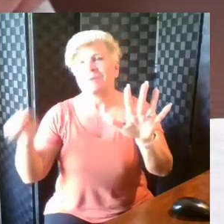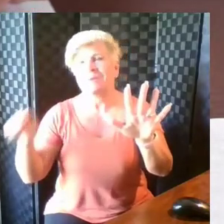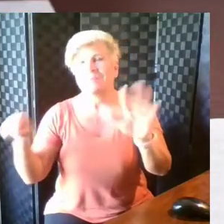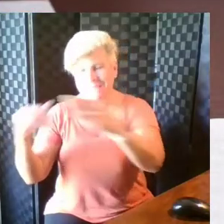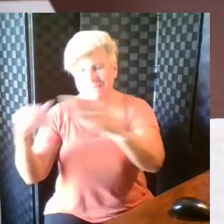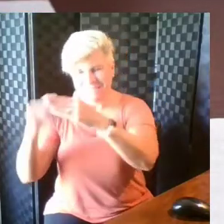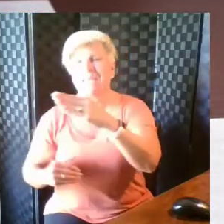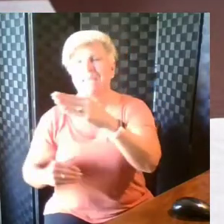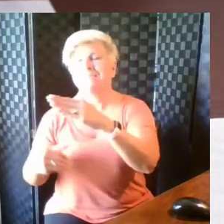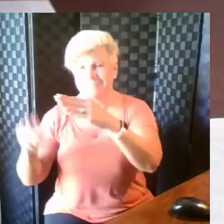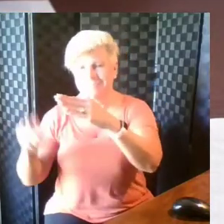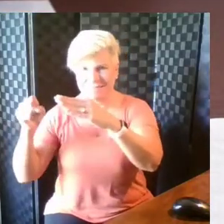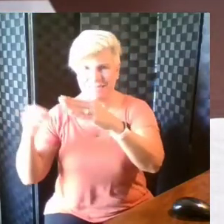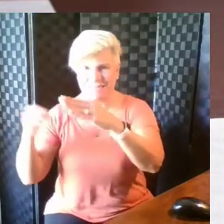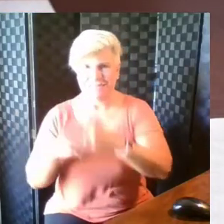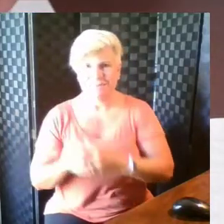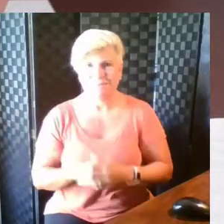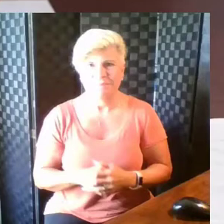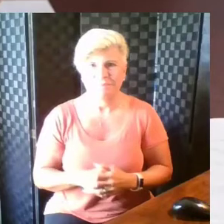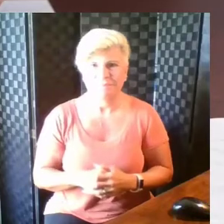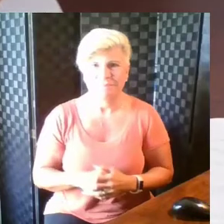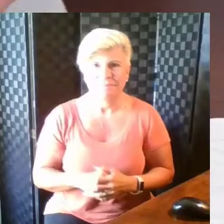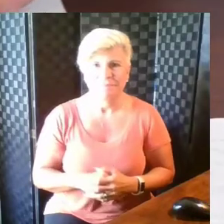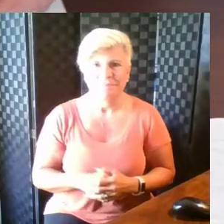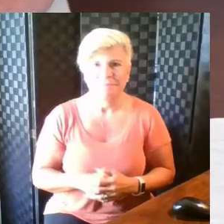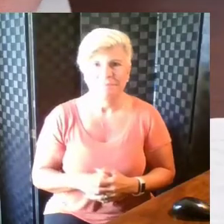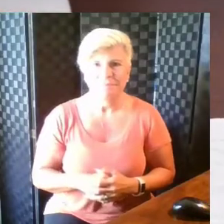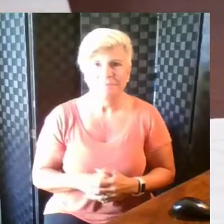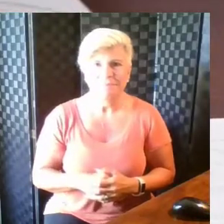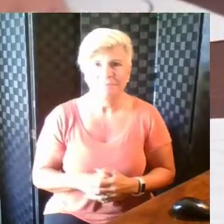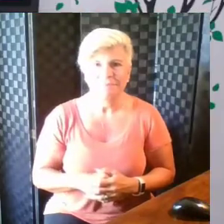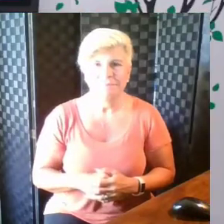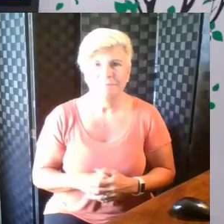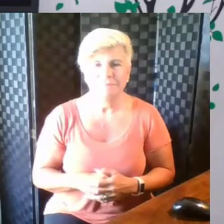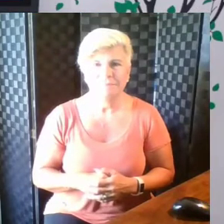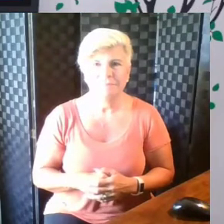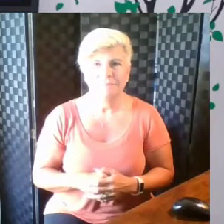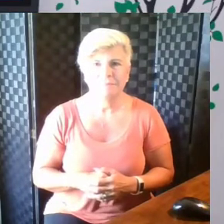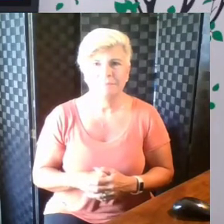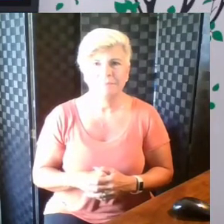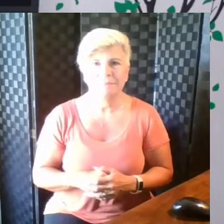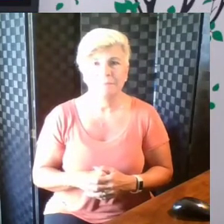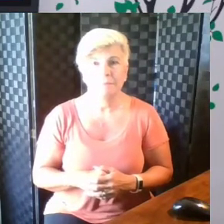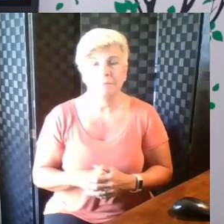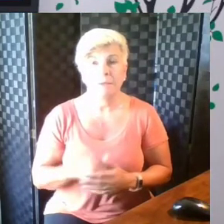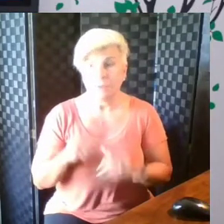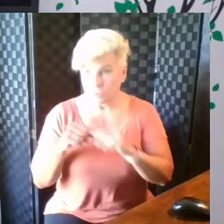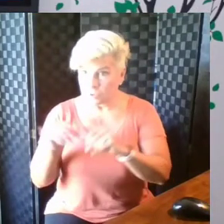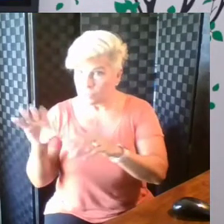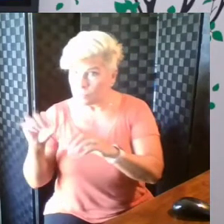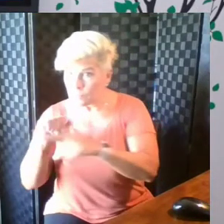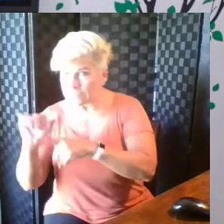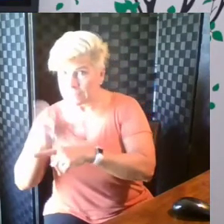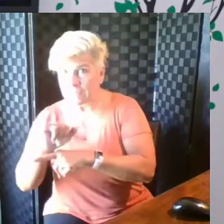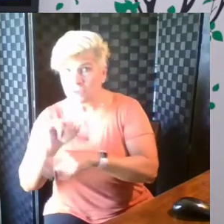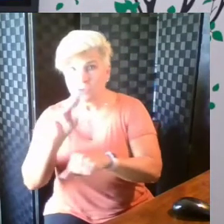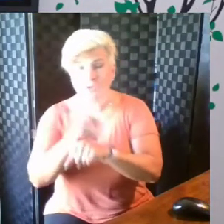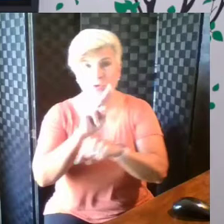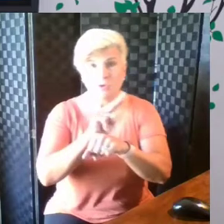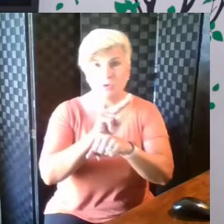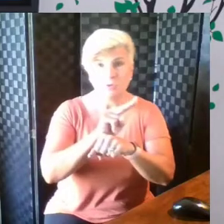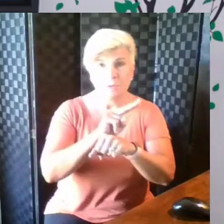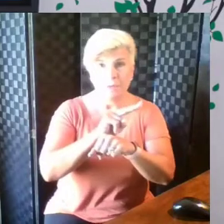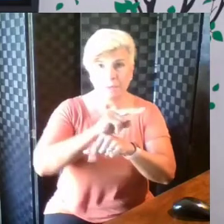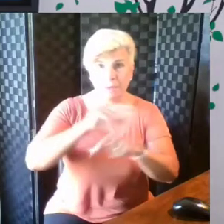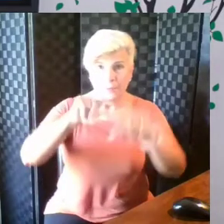created, so yes, that was a group that was less. All right? So you could continue that, or we talked about using hula hoops,